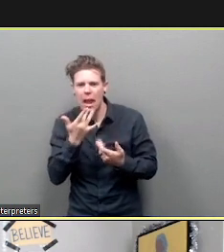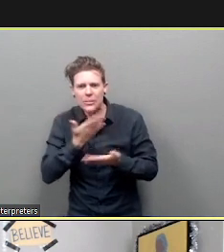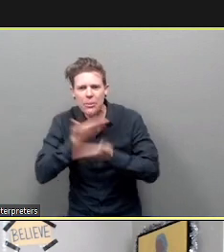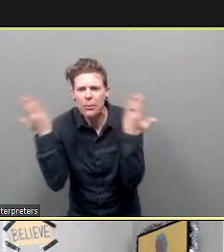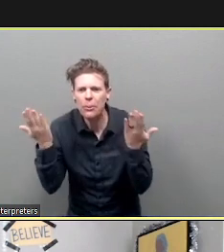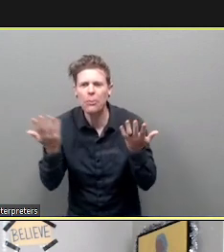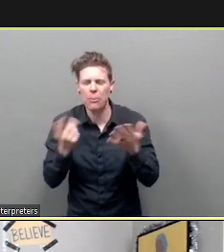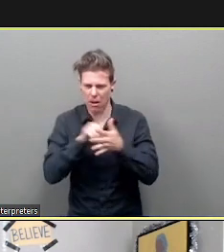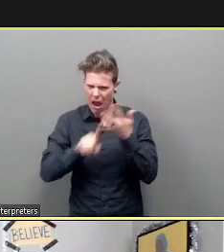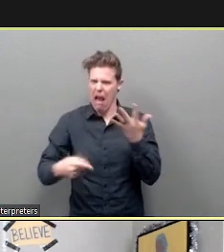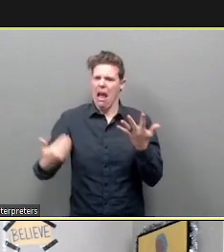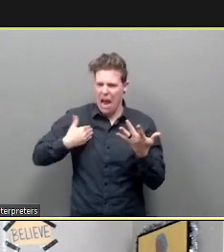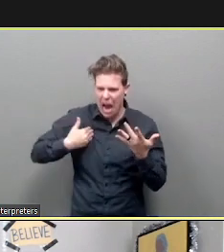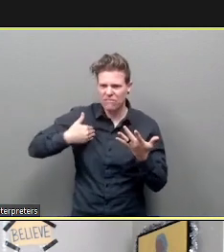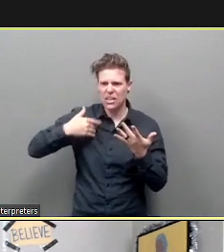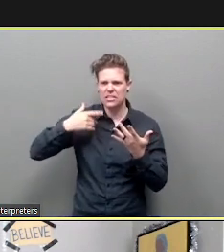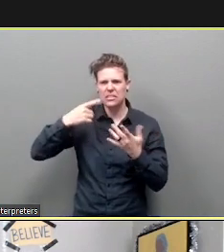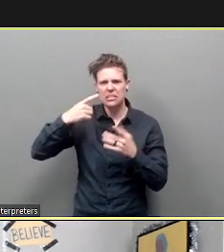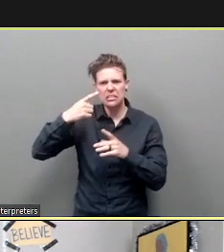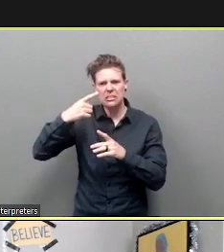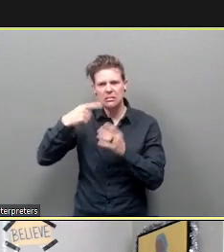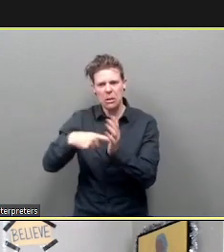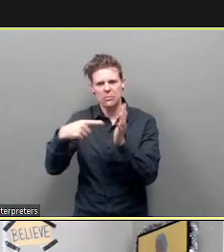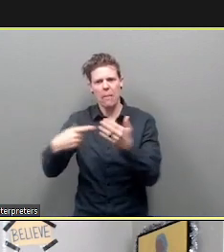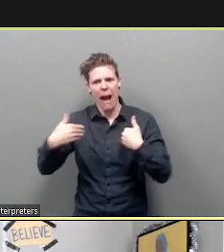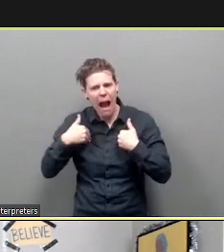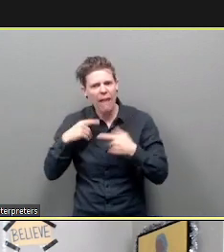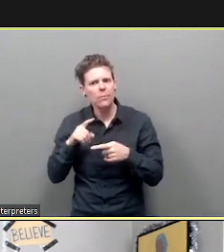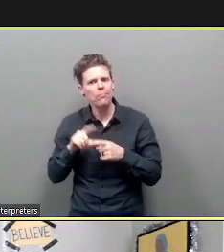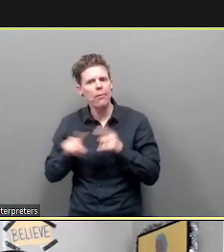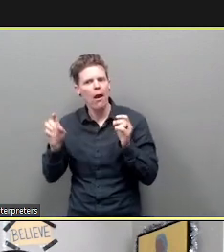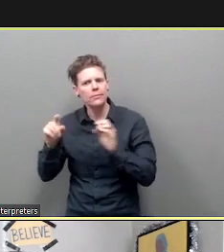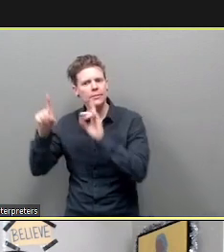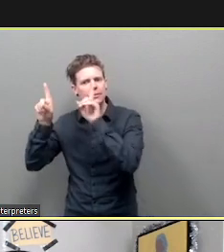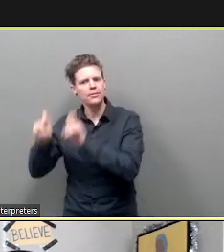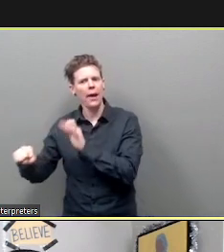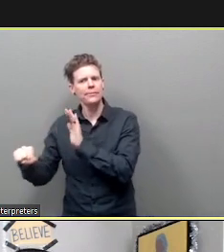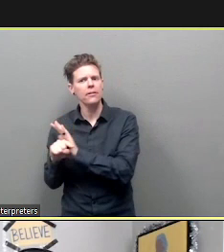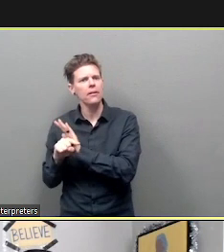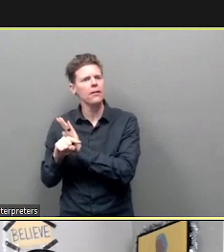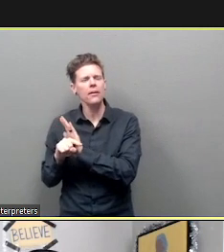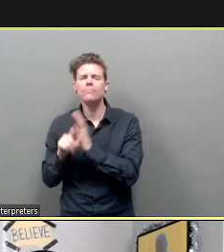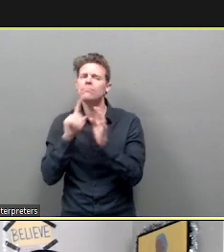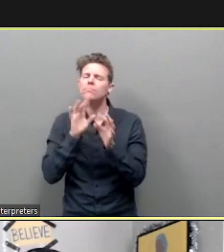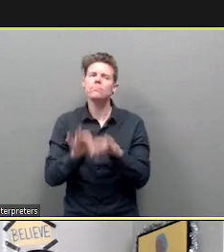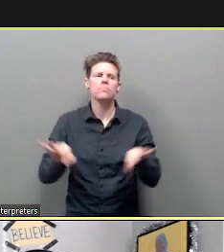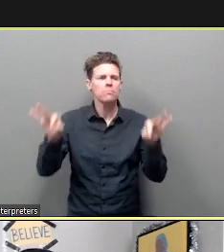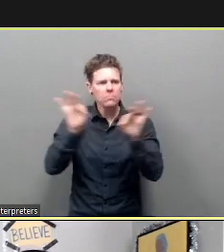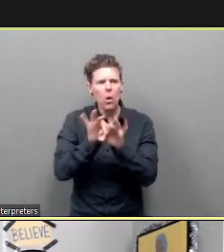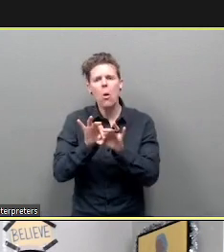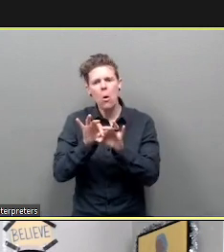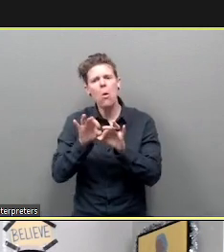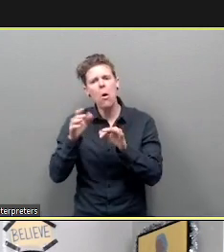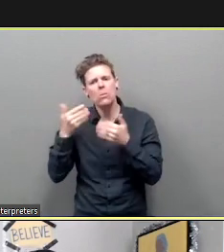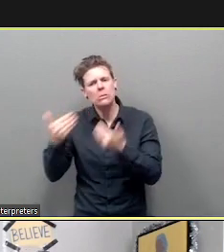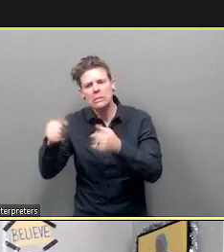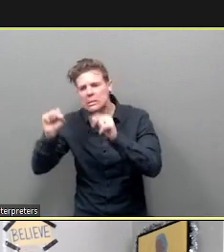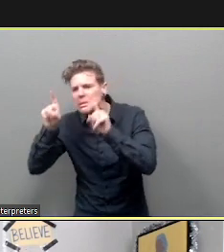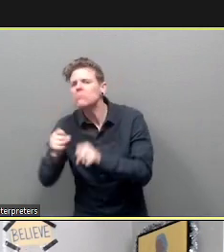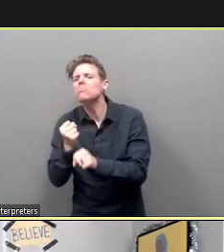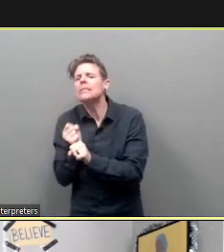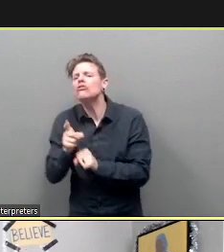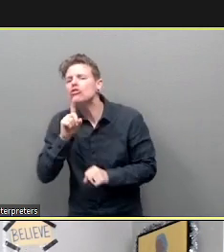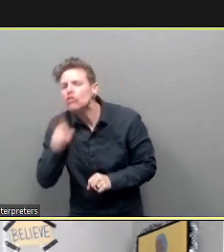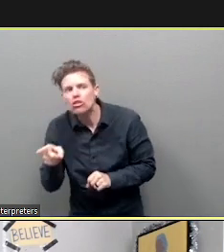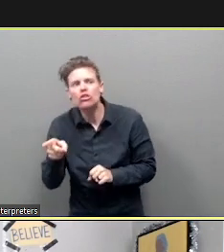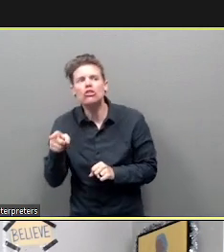If possible, you know, you want to get a PCR test if you can get one, but once again, we're in a time of shortage, right?